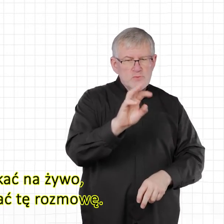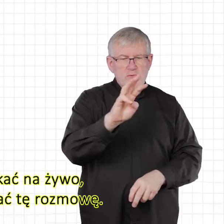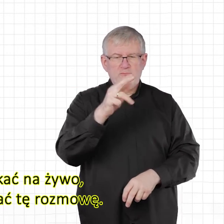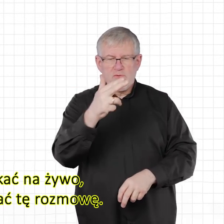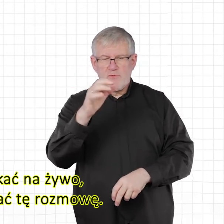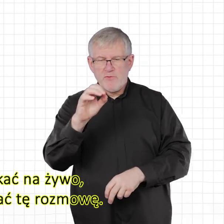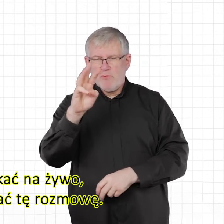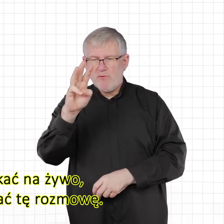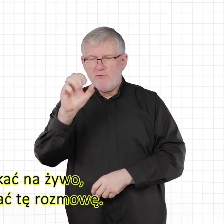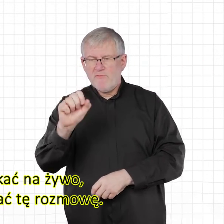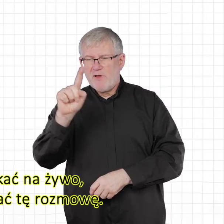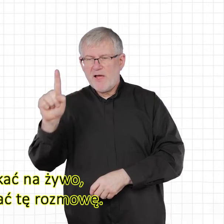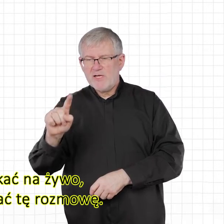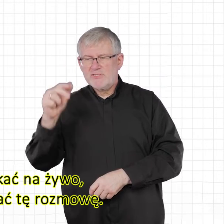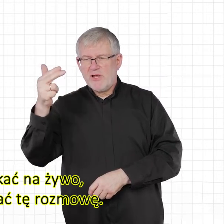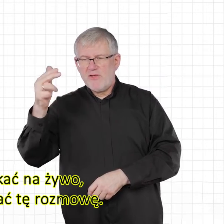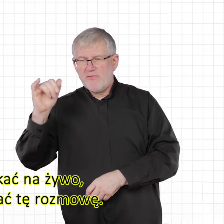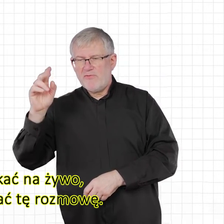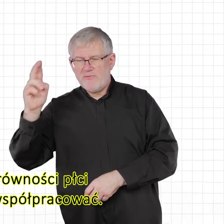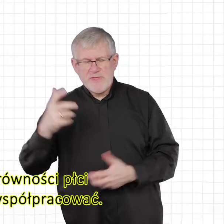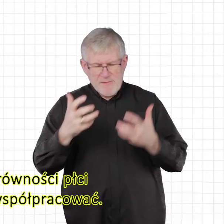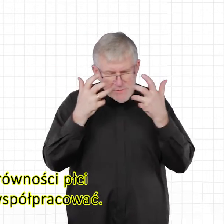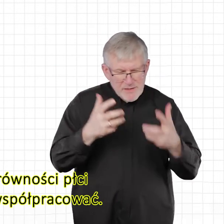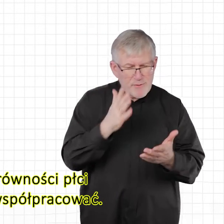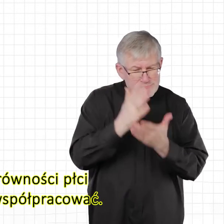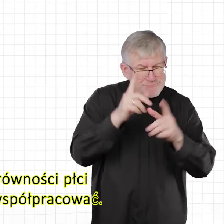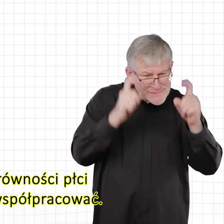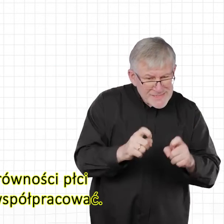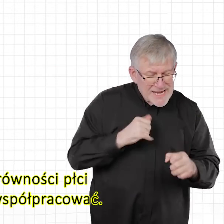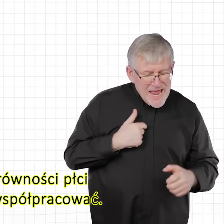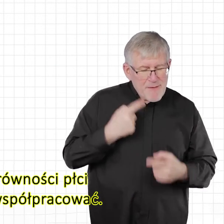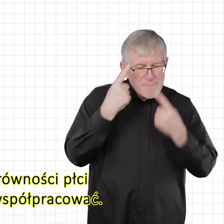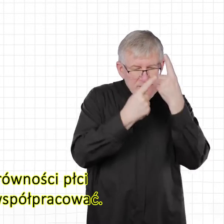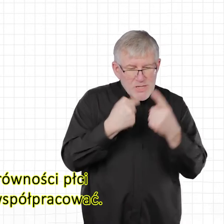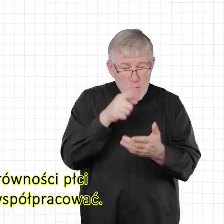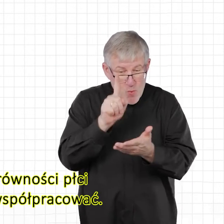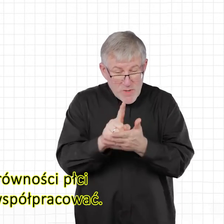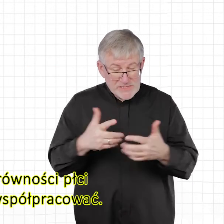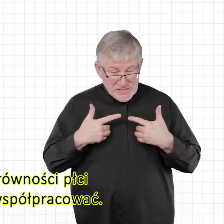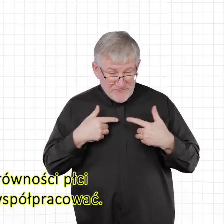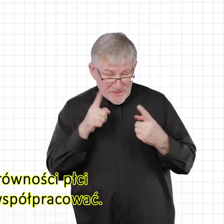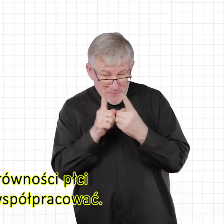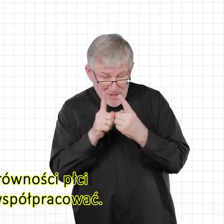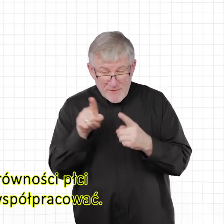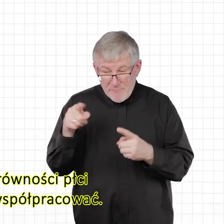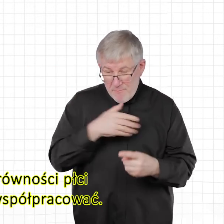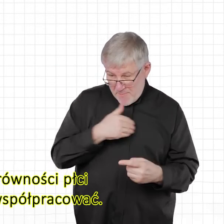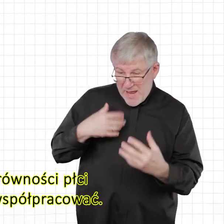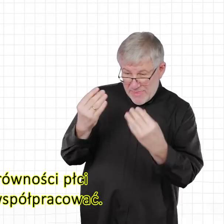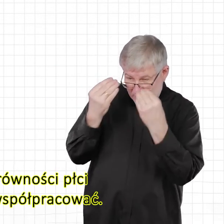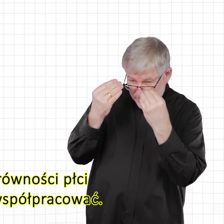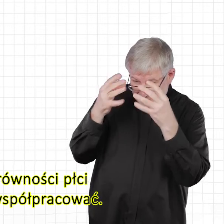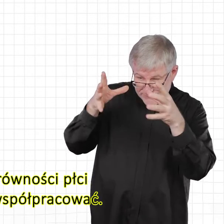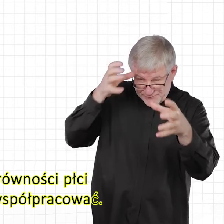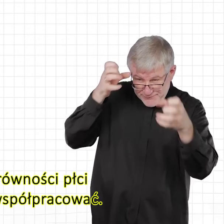continue our discussion. I hope that this attitude to think